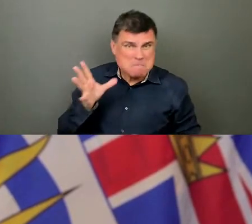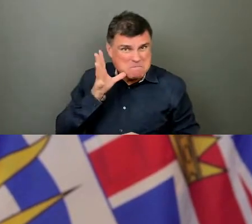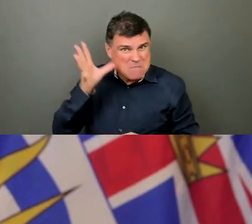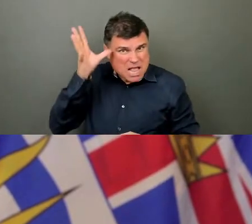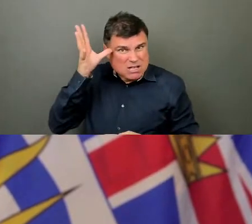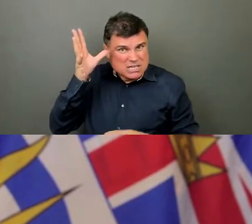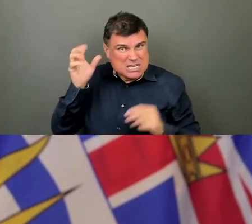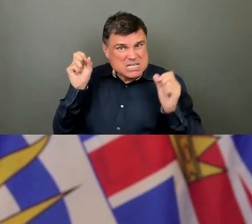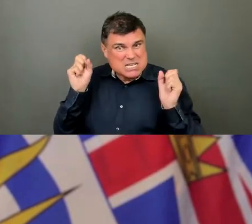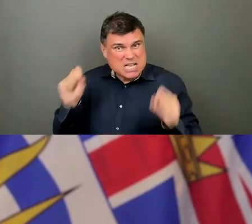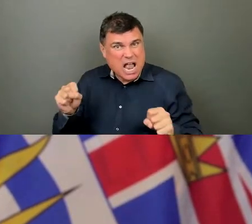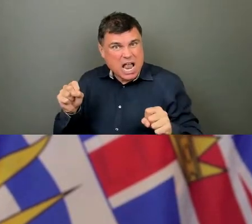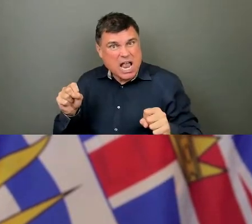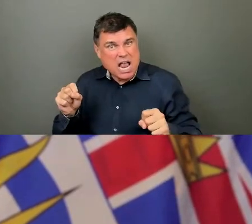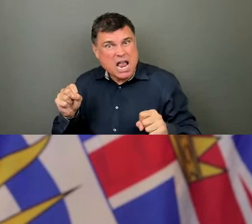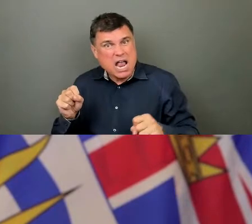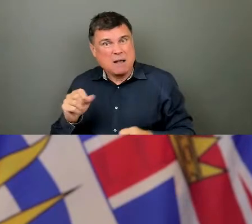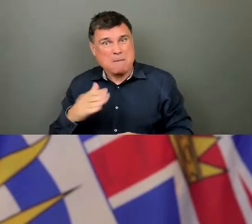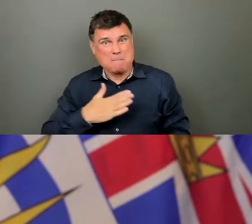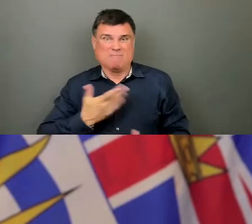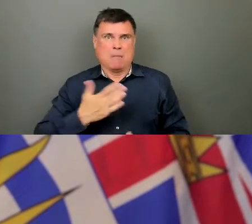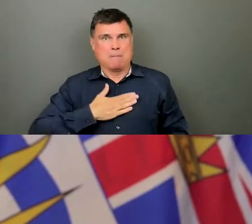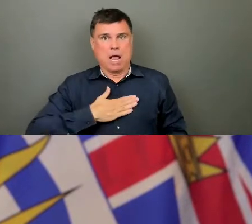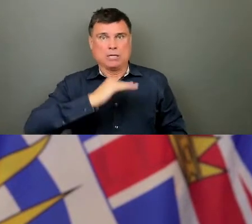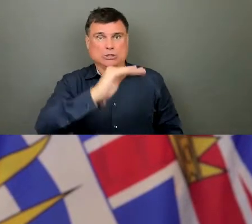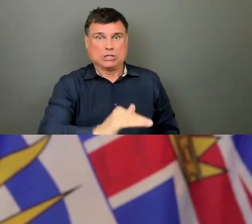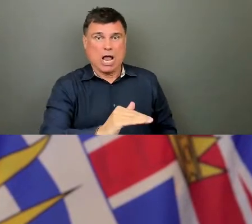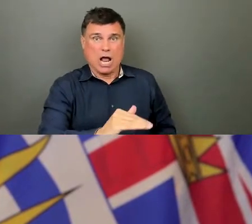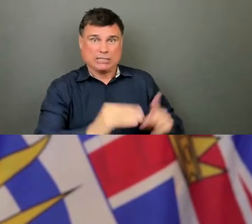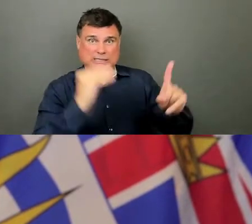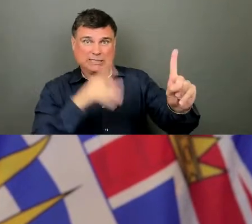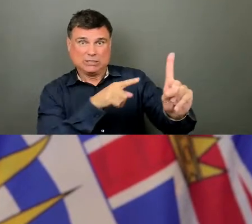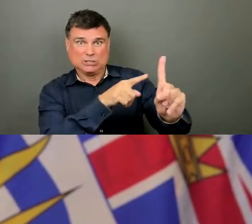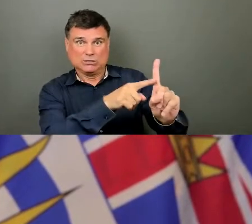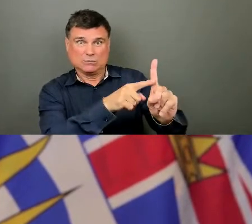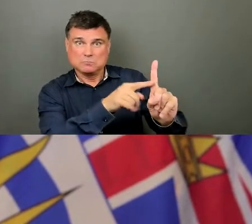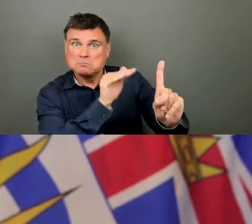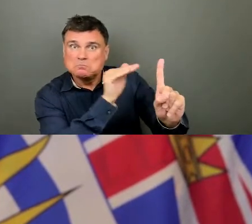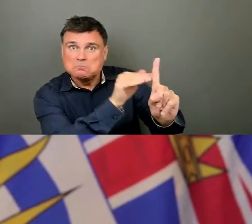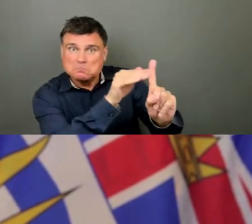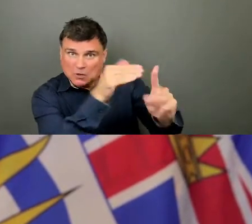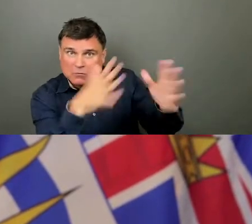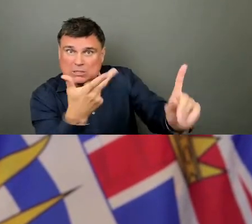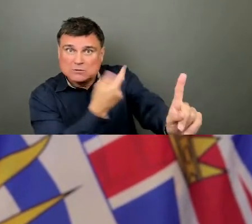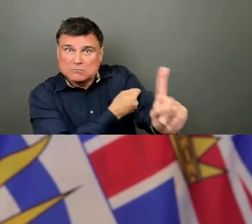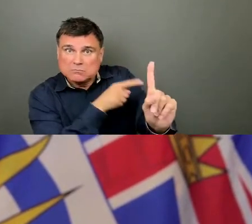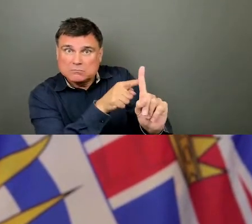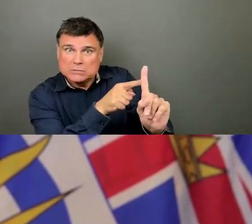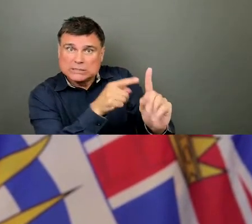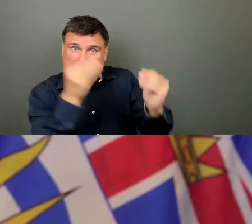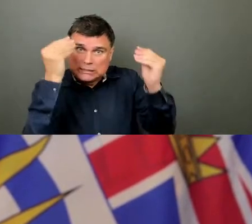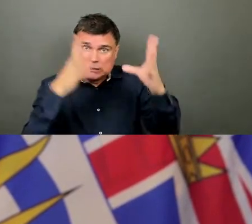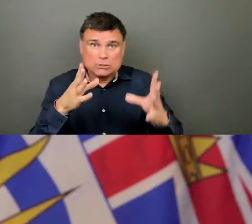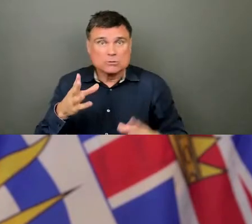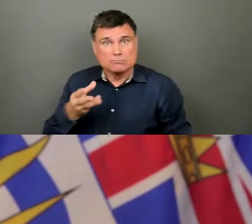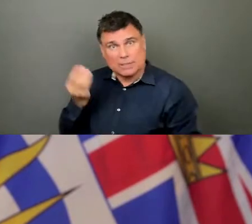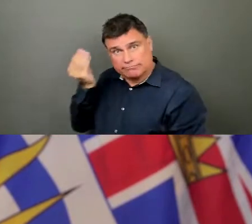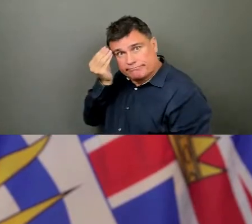vaccinated? And how will they know if there have been cases in the school? Is it going to be the same sort of notice as last